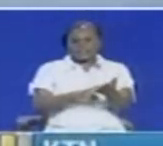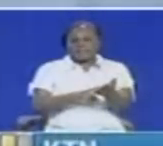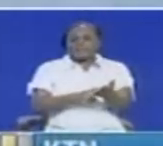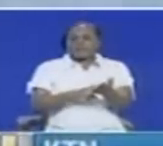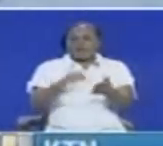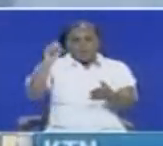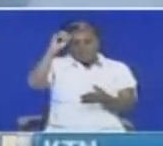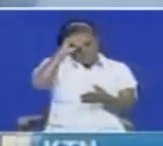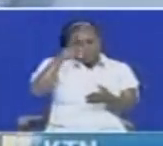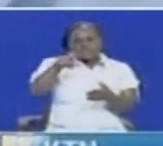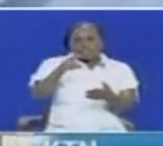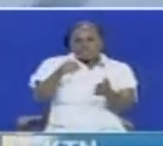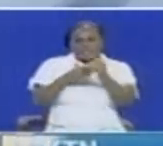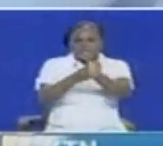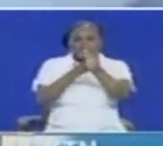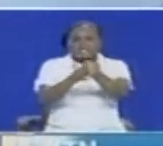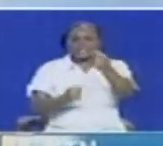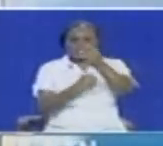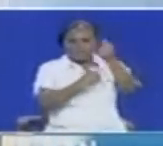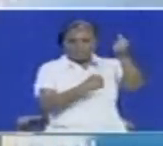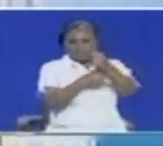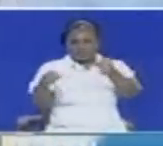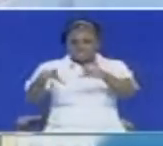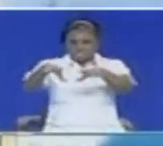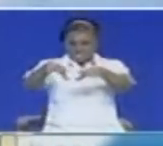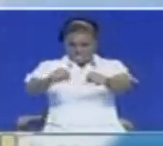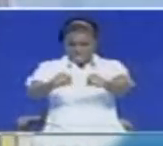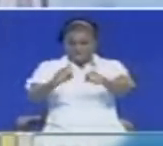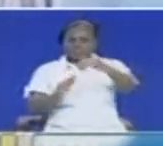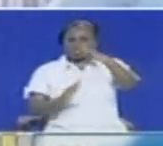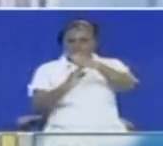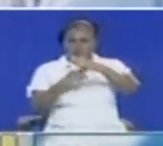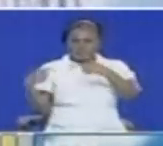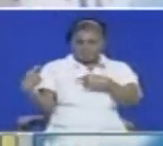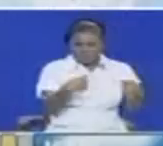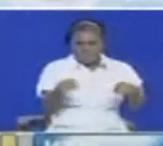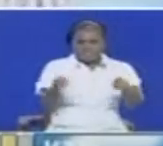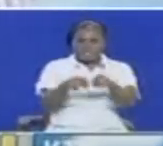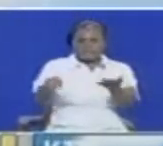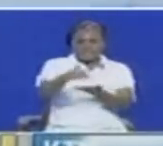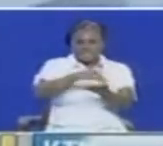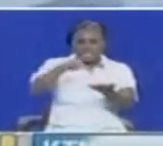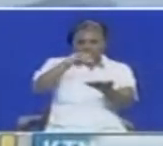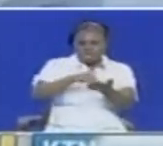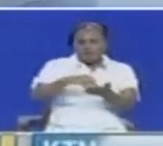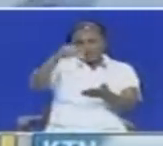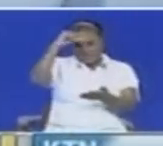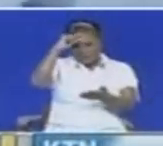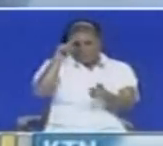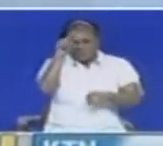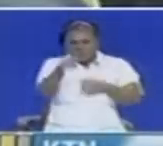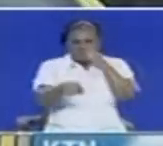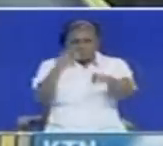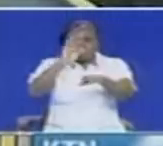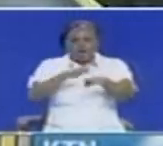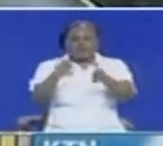opinion leaders have thrown their weight behind Swazuri in the supremacy battle, and the central government has come under fresh attack over land